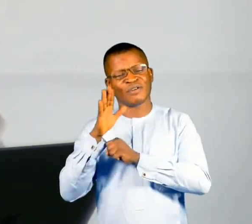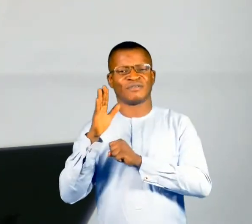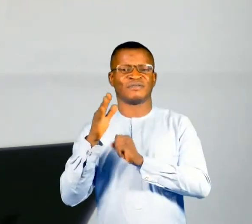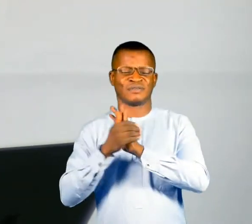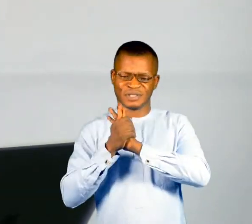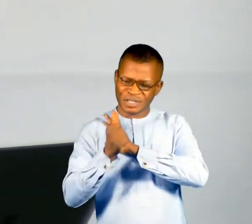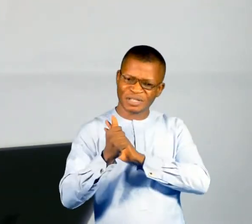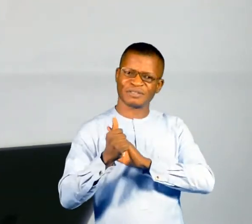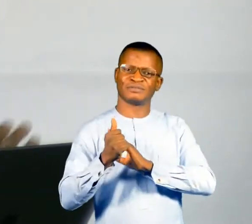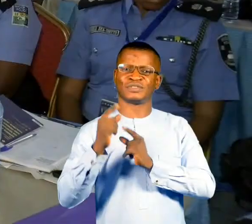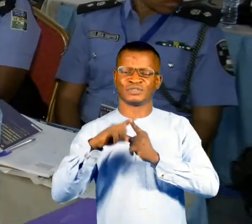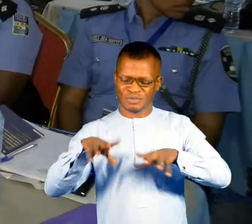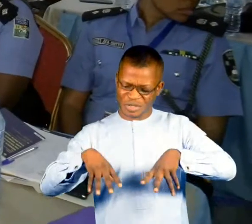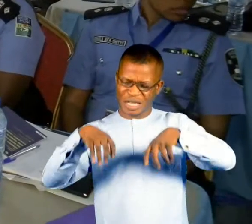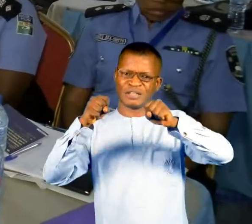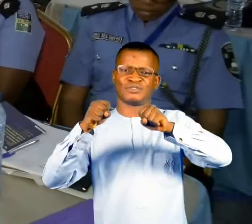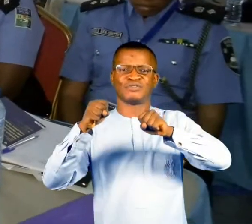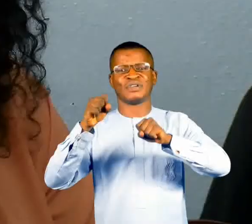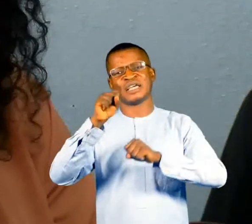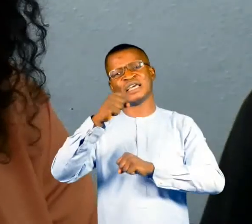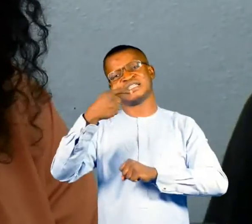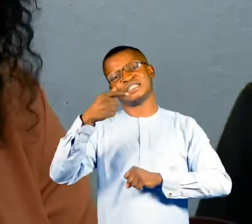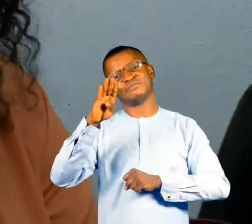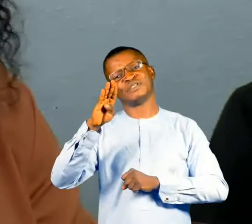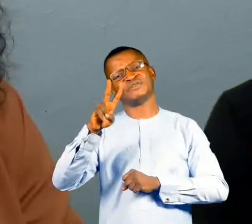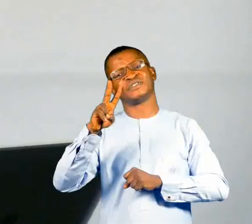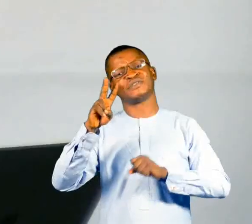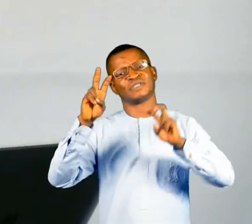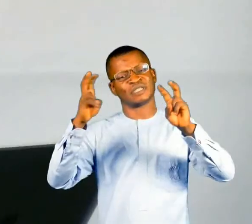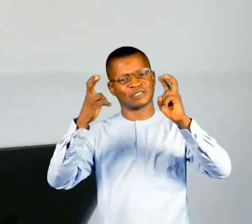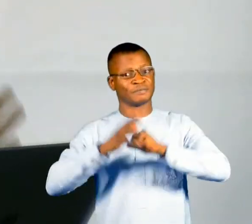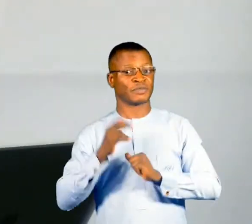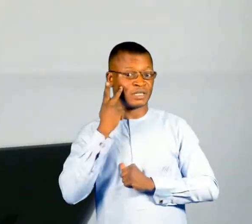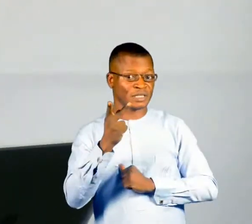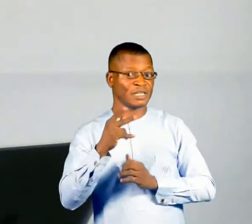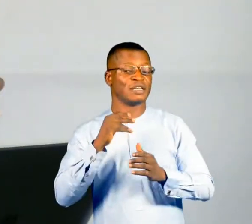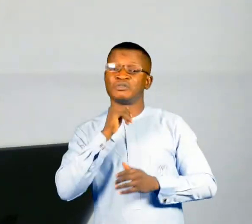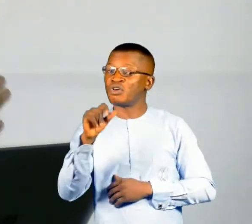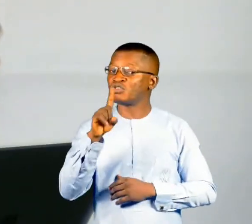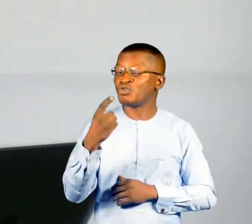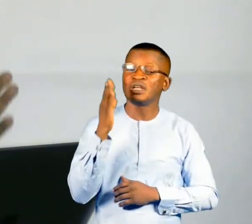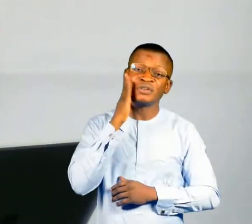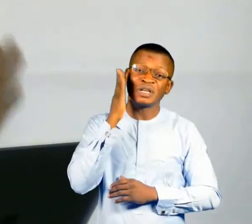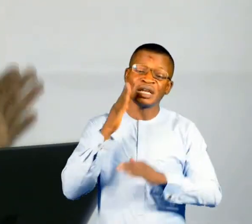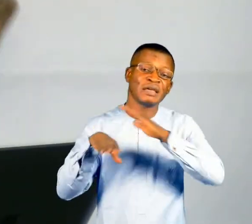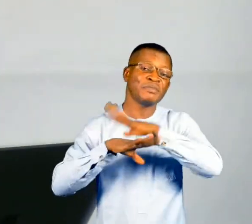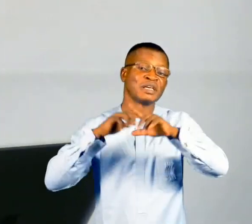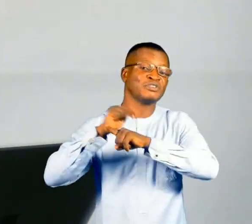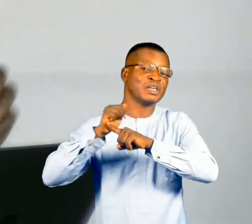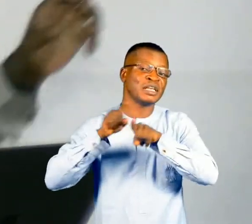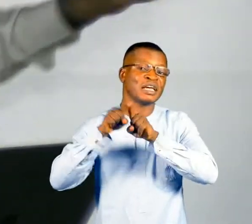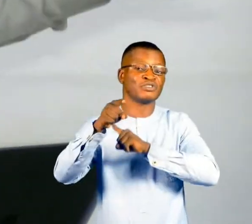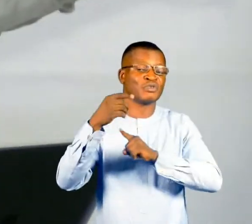and competencies to handle these cases. So it is not just a